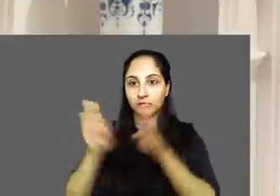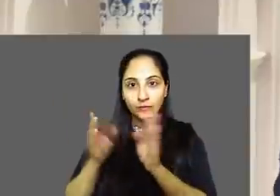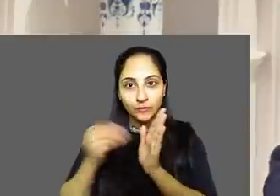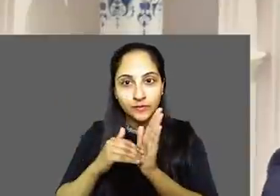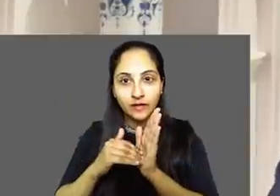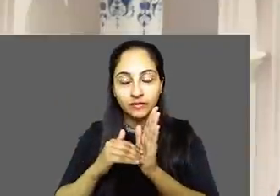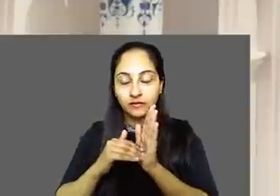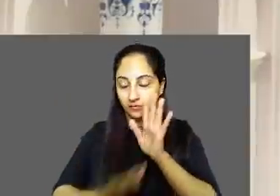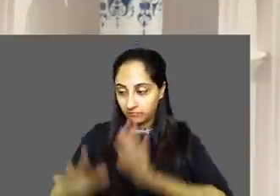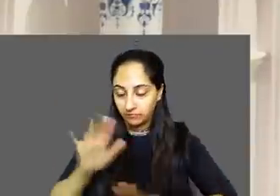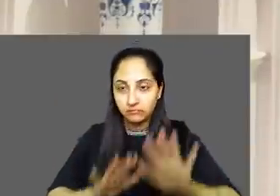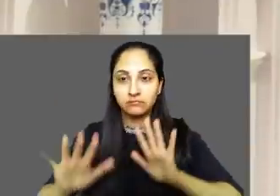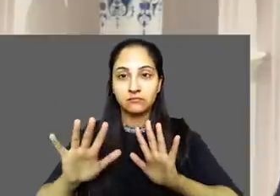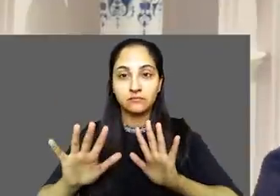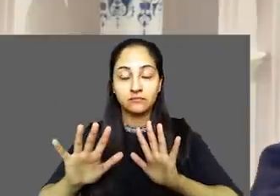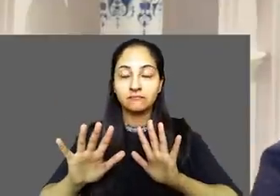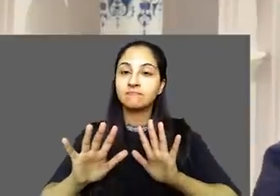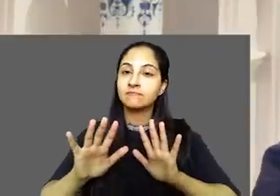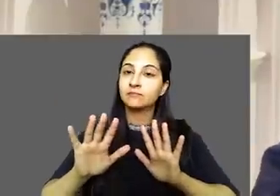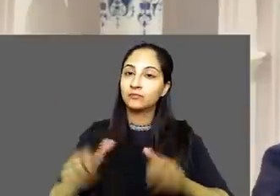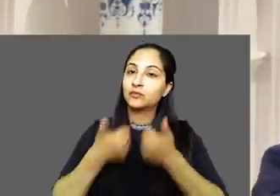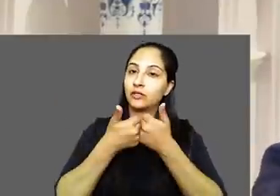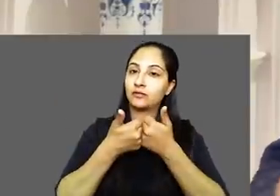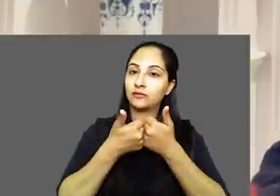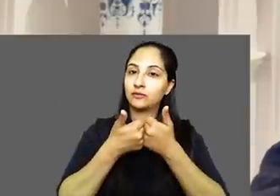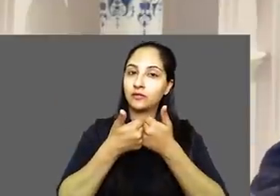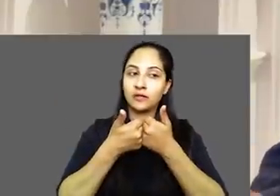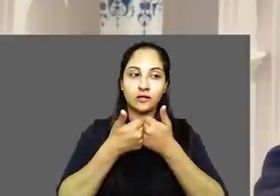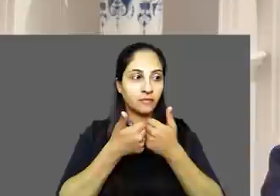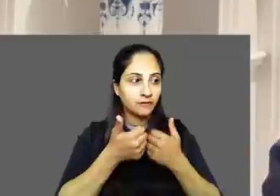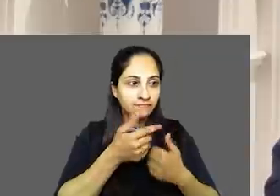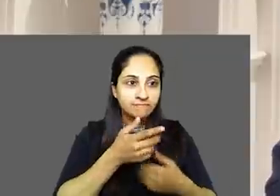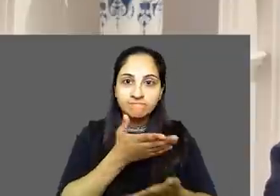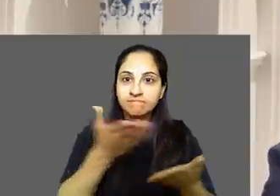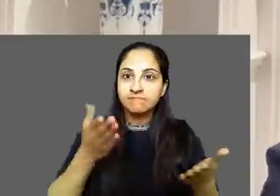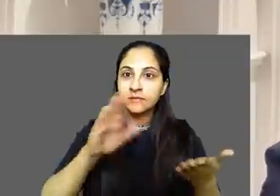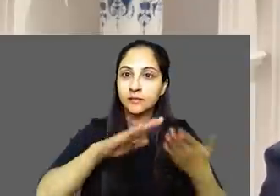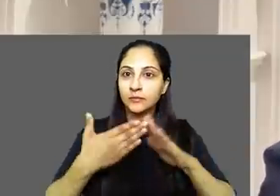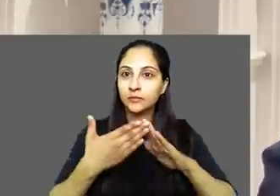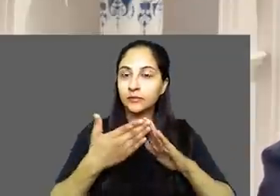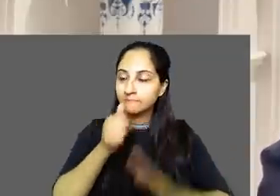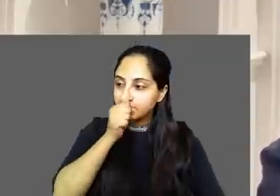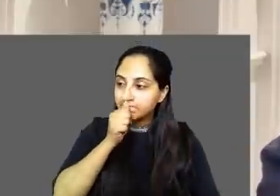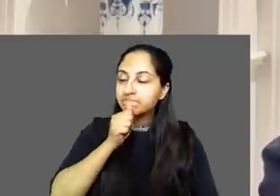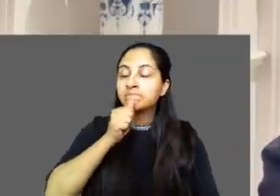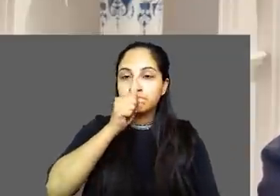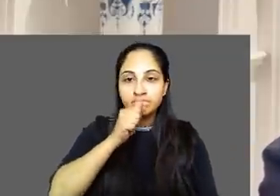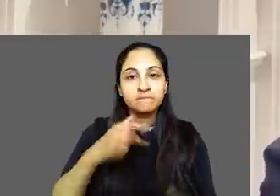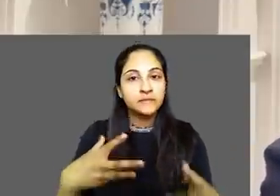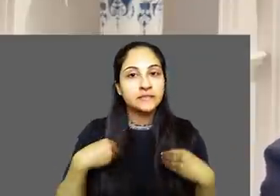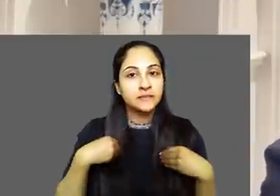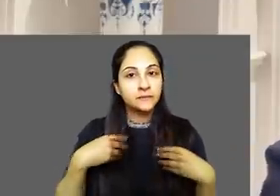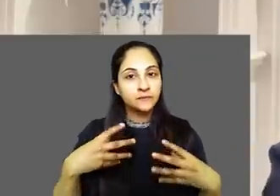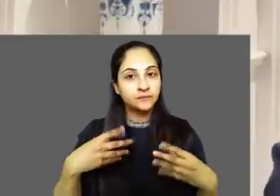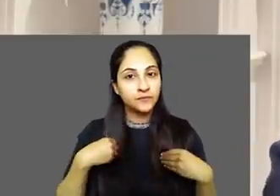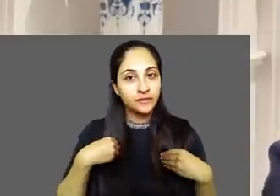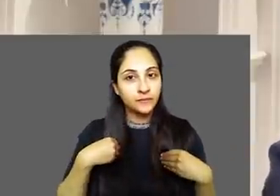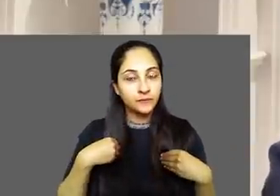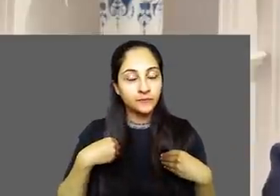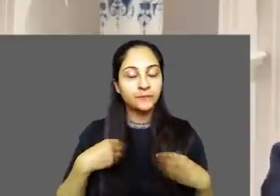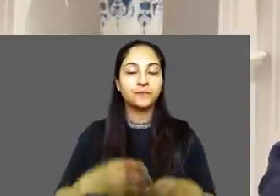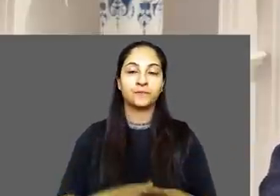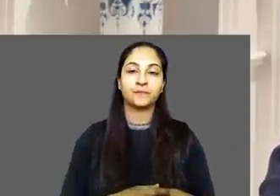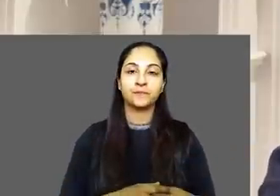we see light at the end of the tunnel. I mean, today, when we think about it, you know, vaccinations are underway and a significant